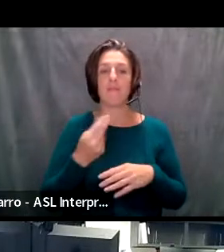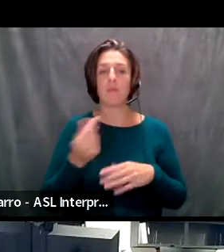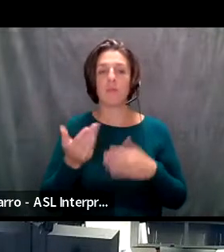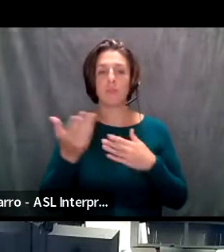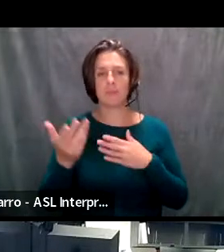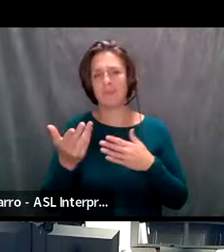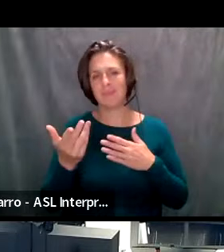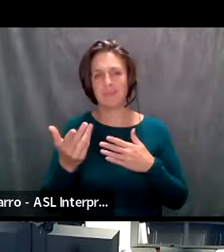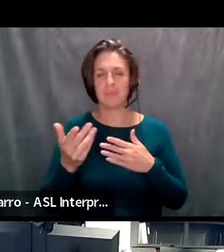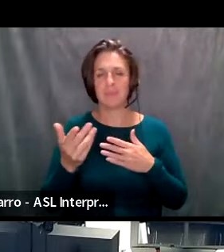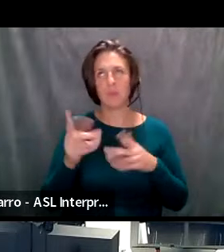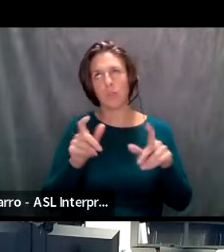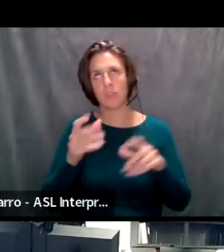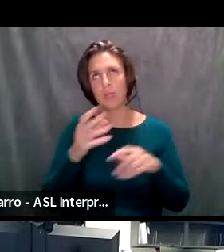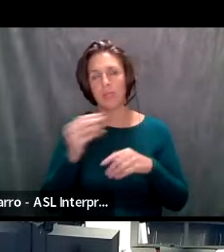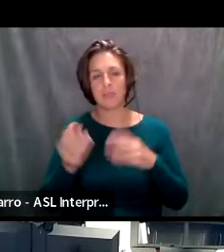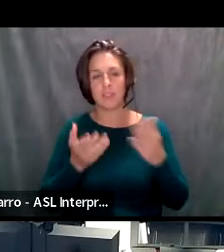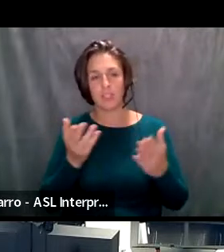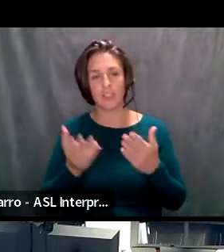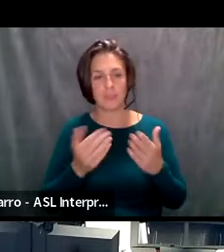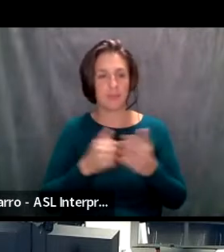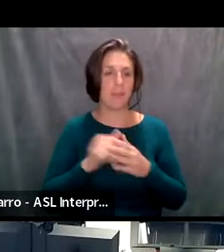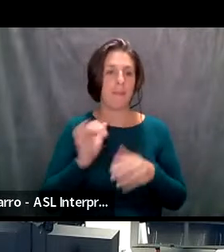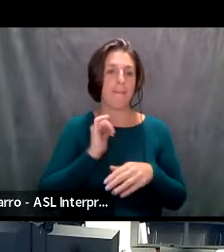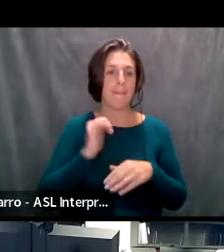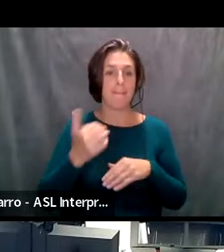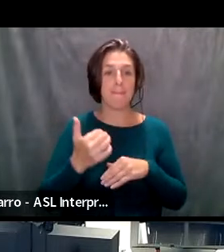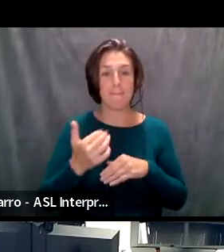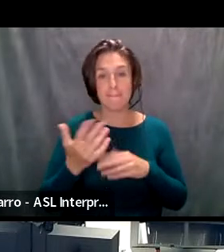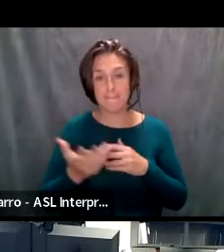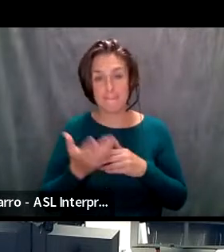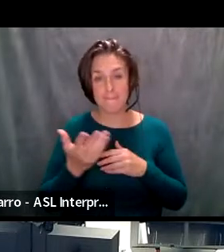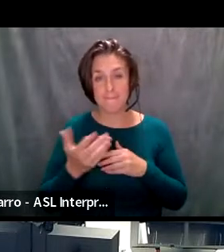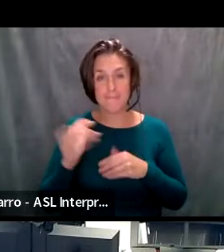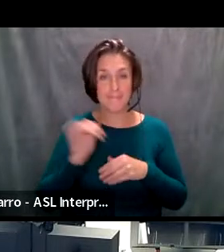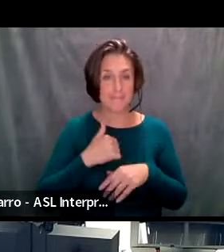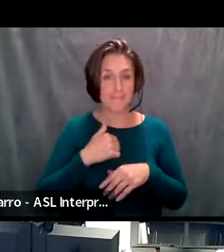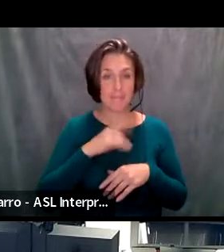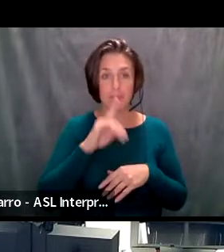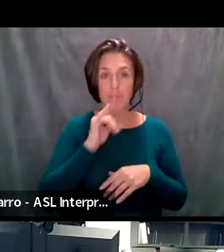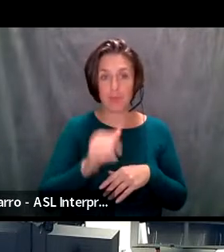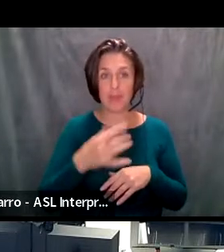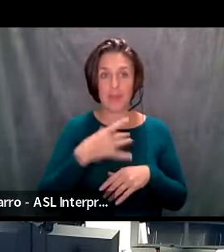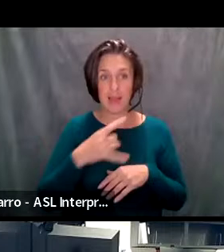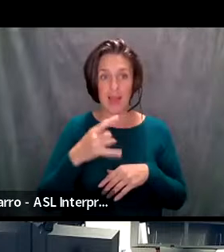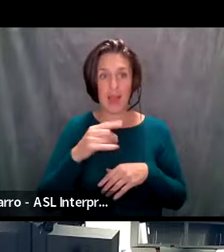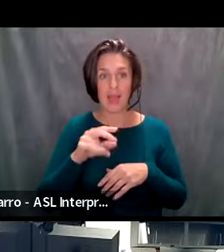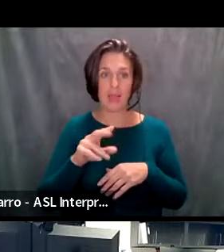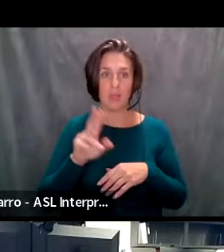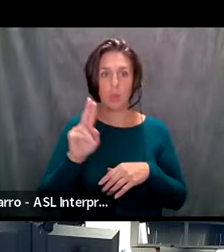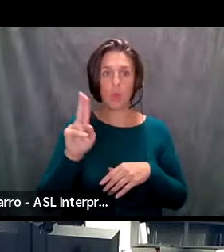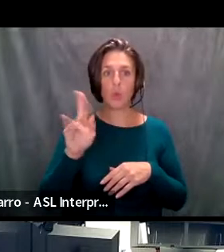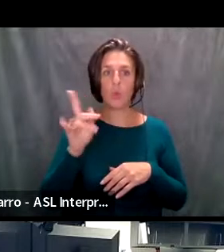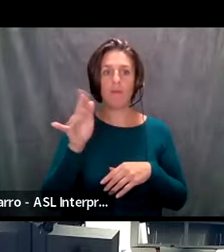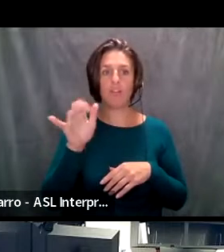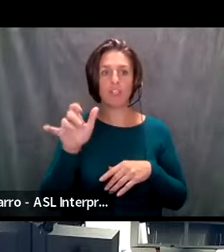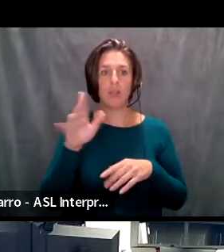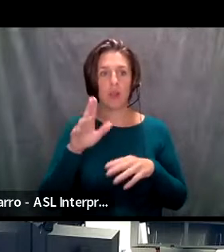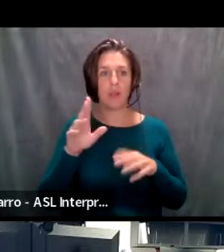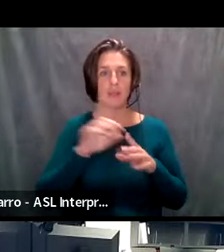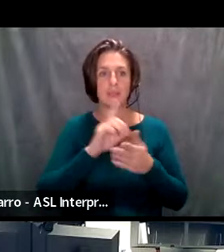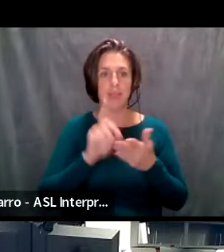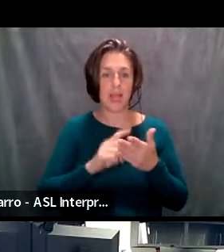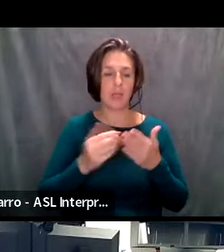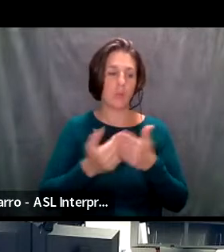guess questions and suggestions. So I really like universal design when it comes to new buildings